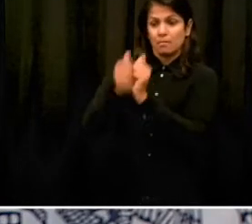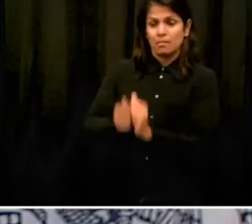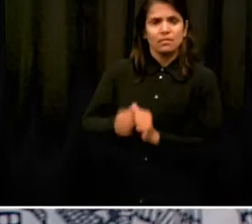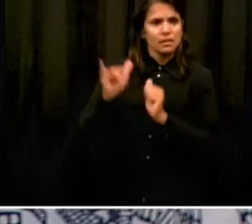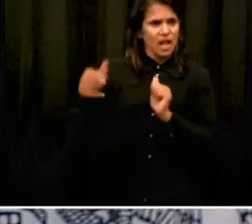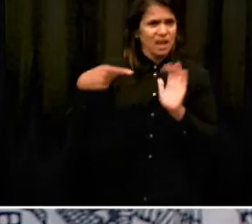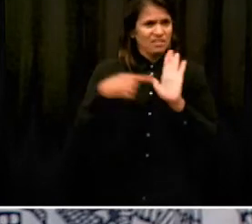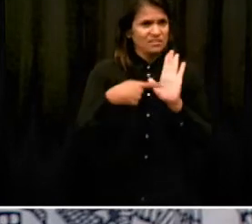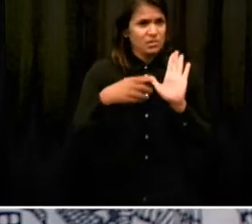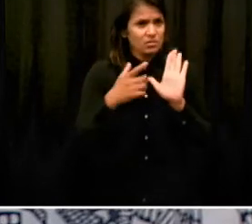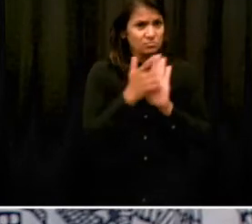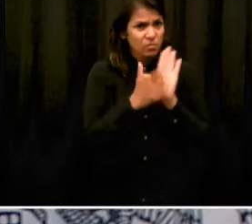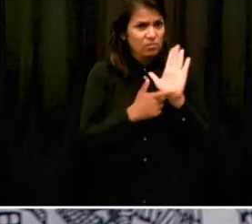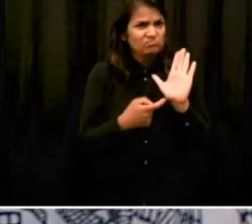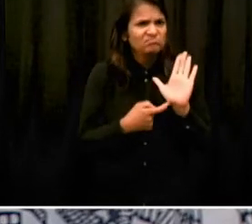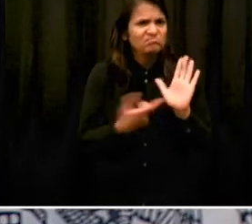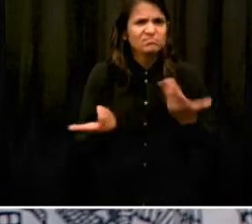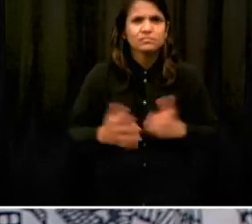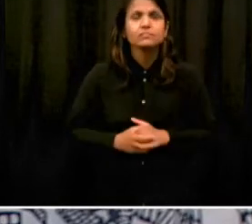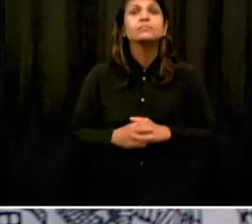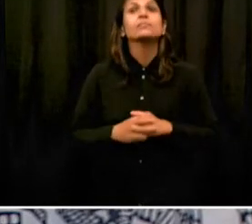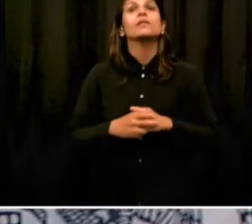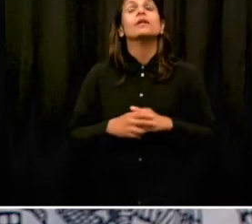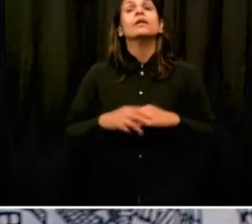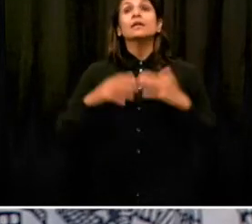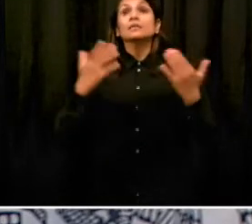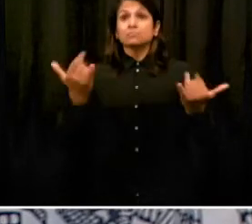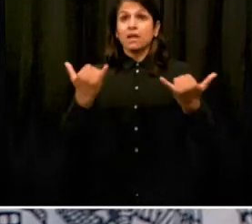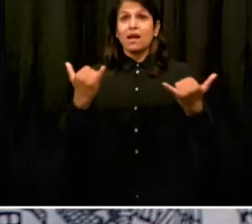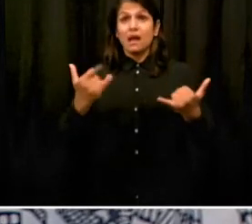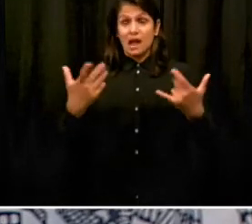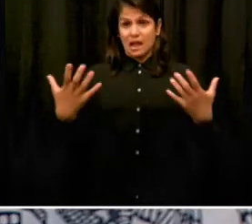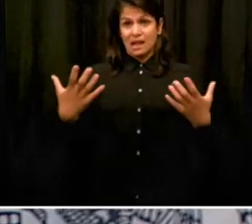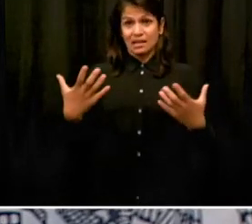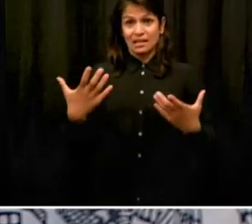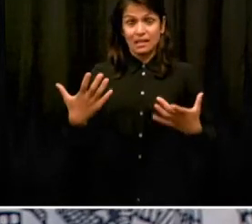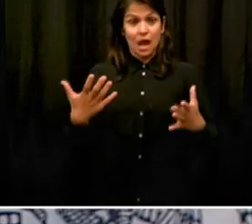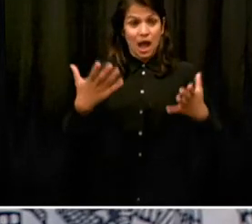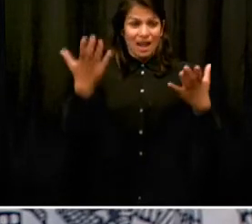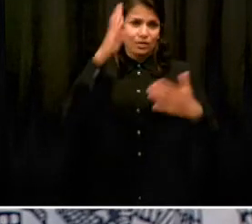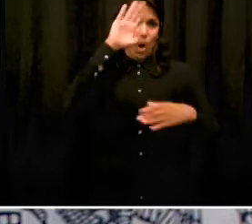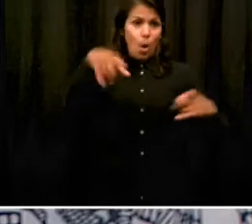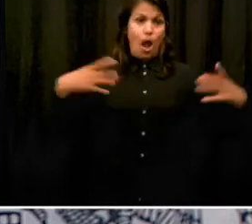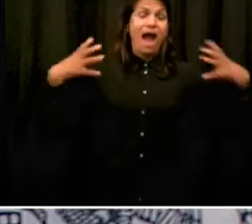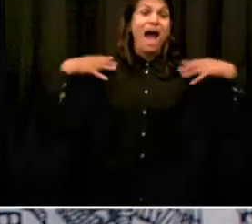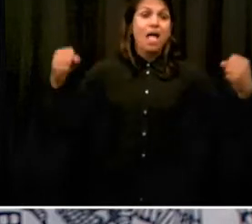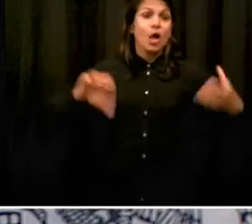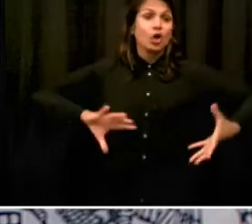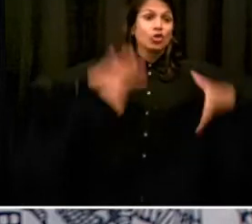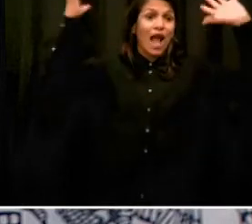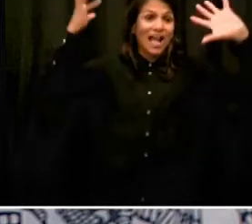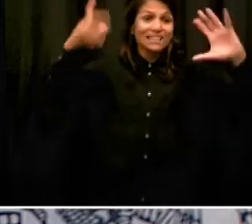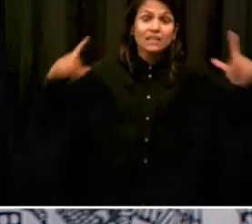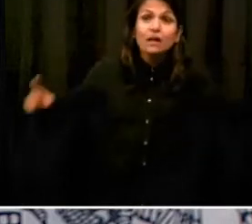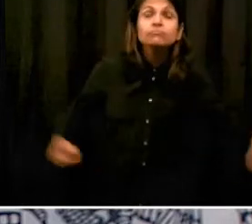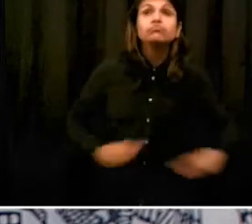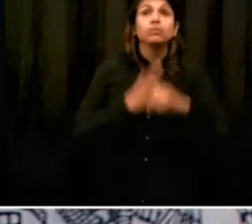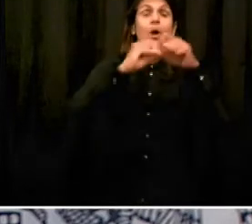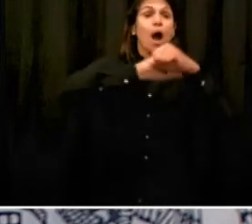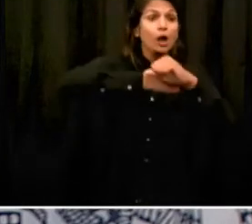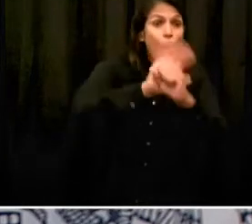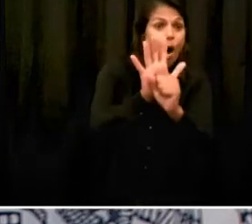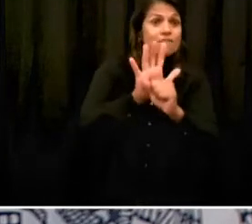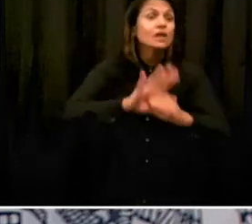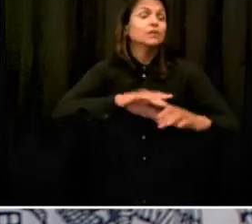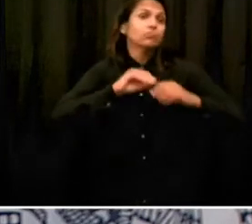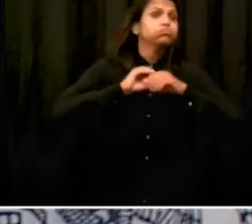health crisis, economic crisis, schools shut down, work shut down, houses of worship shut down, court system shut